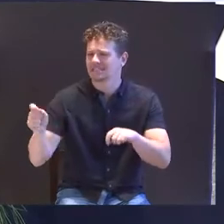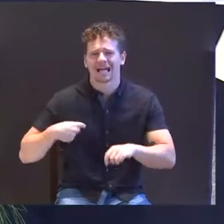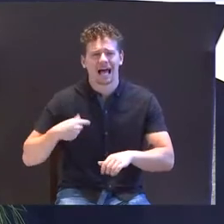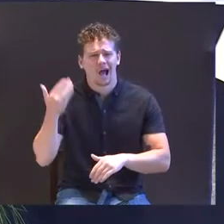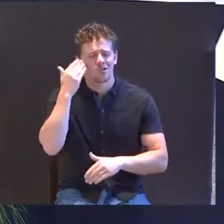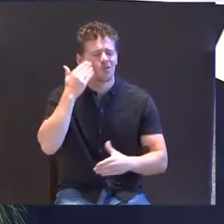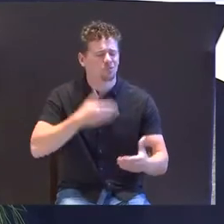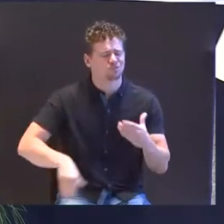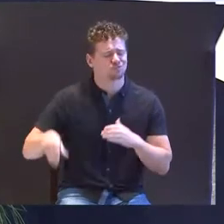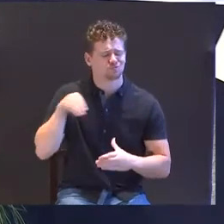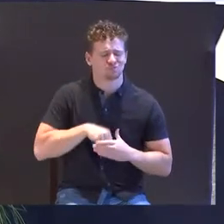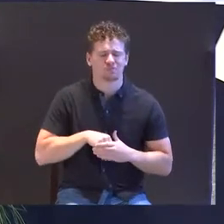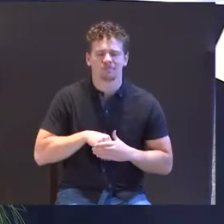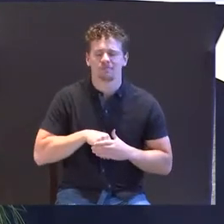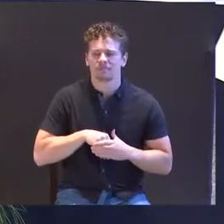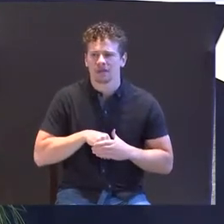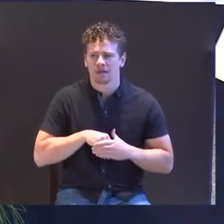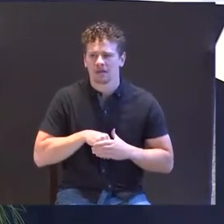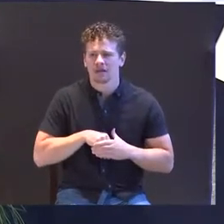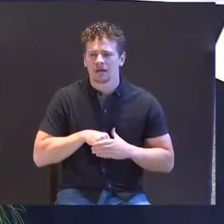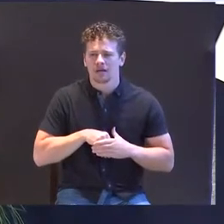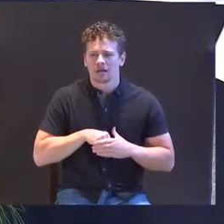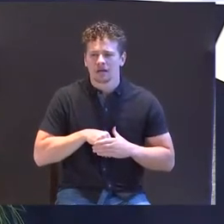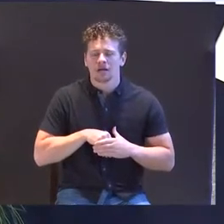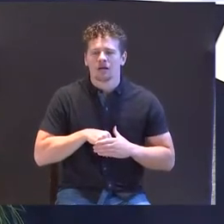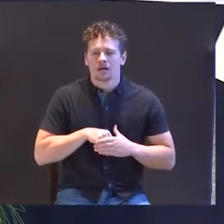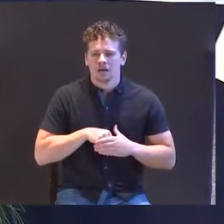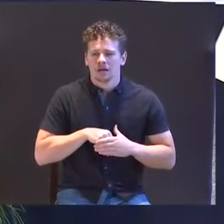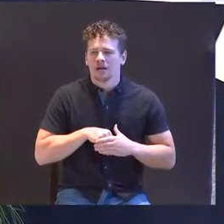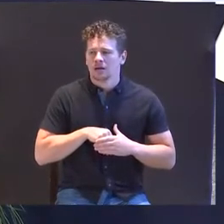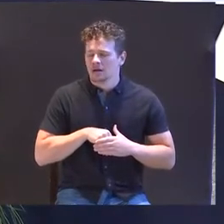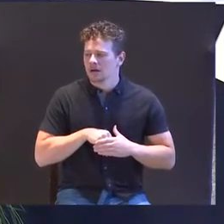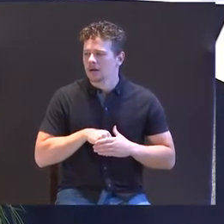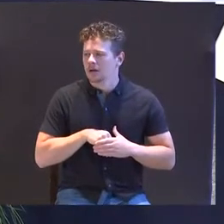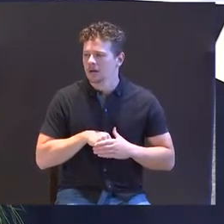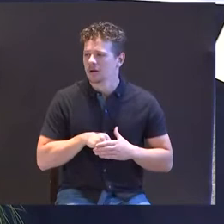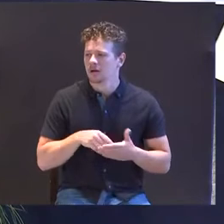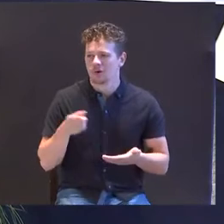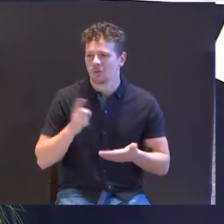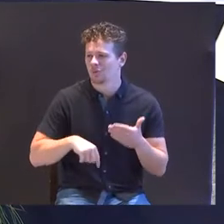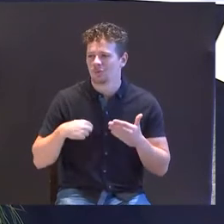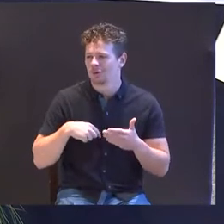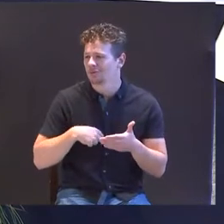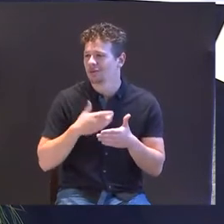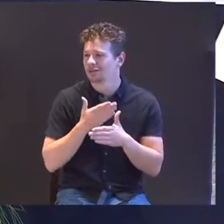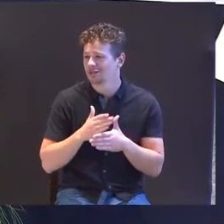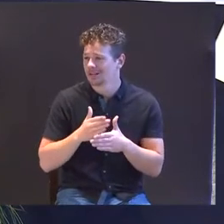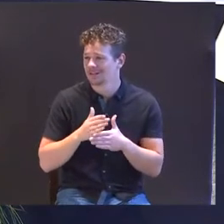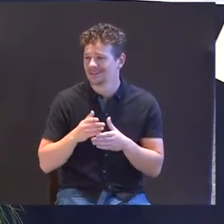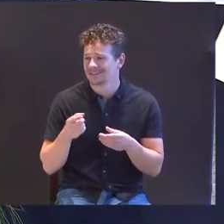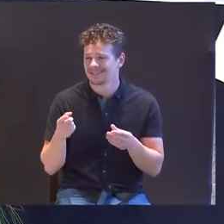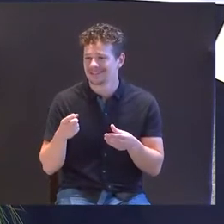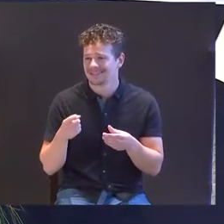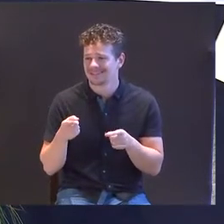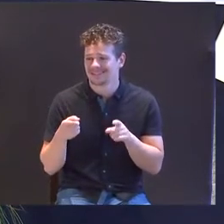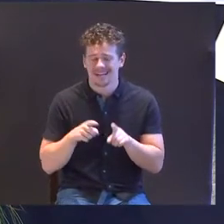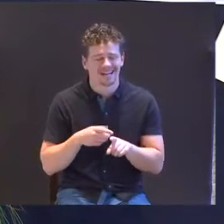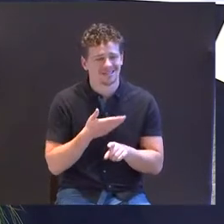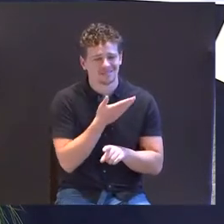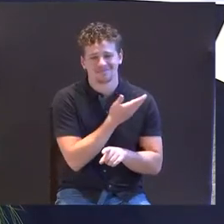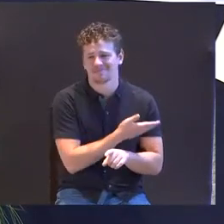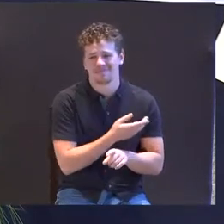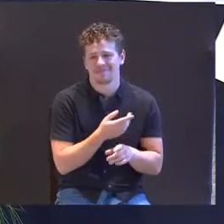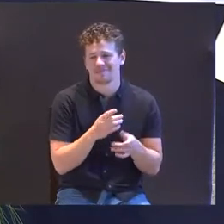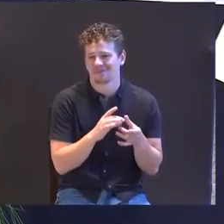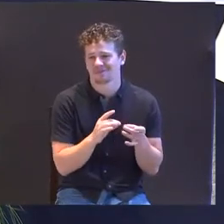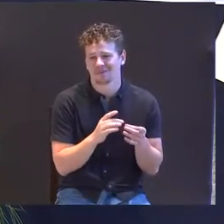in my heart that what we share, as my husband continues to say, is so much bigger